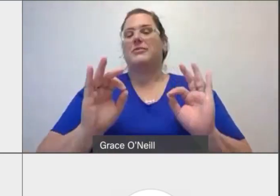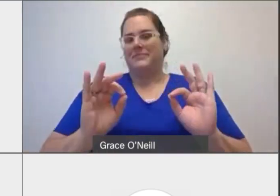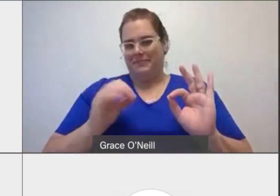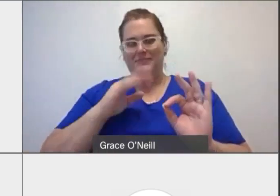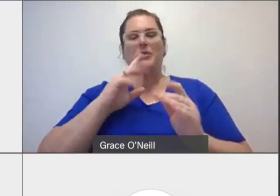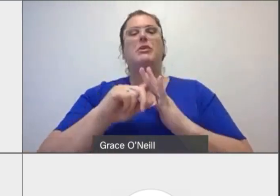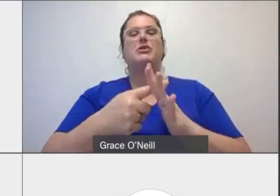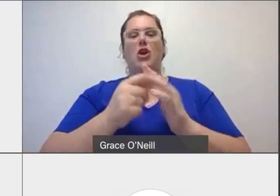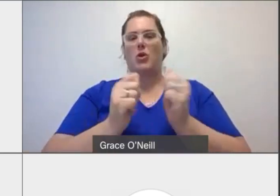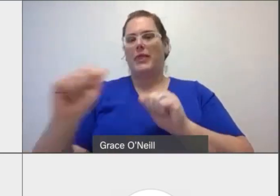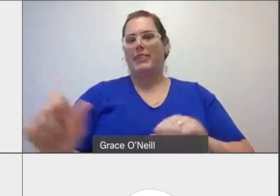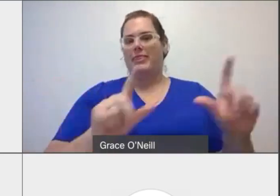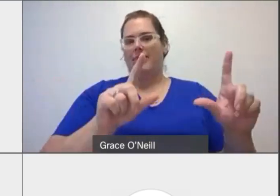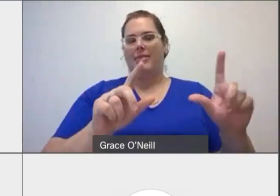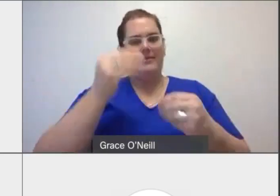data.